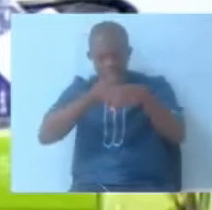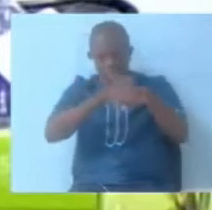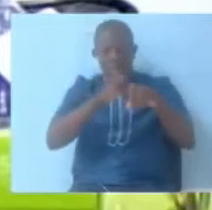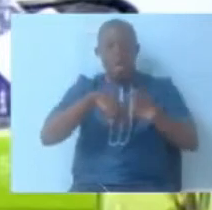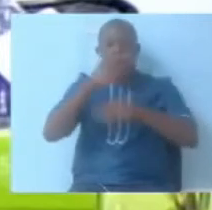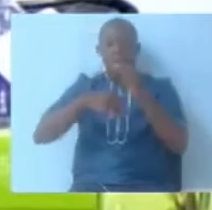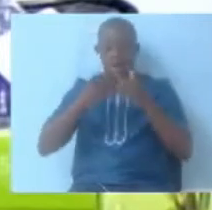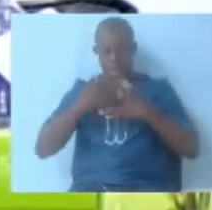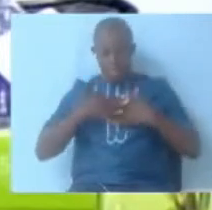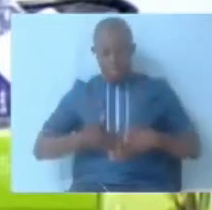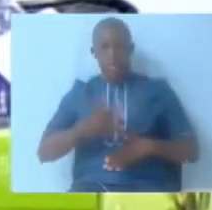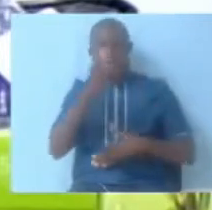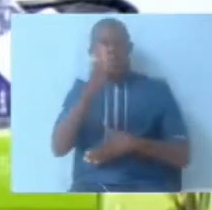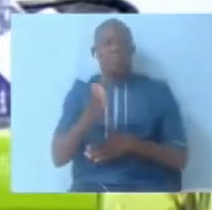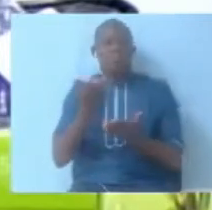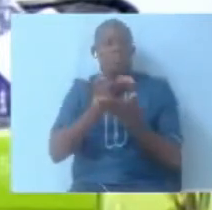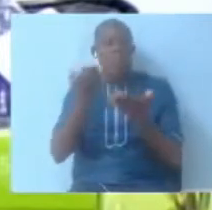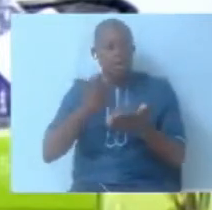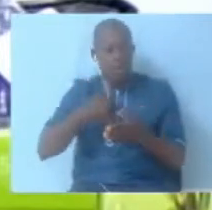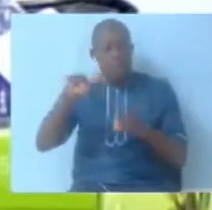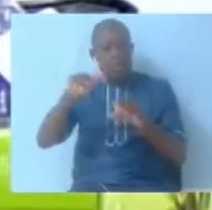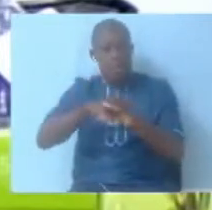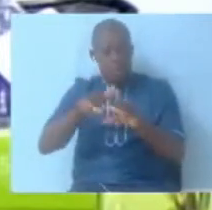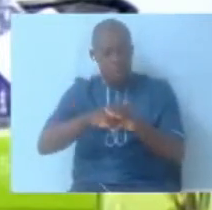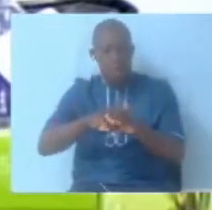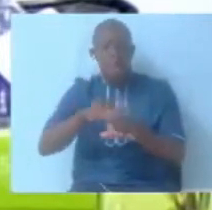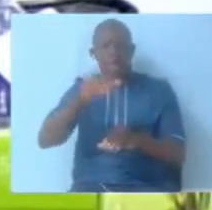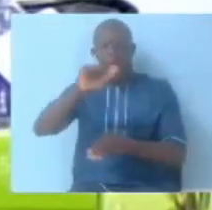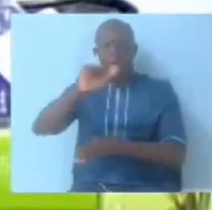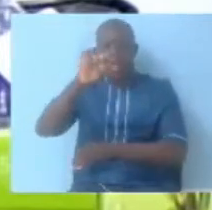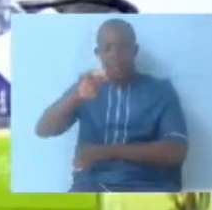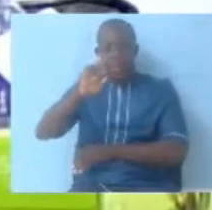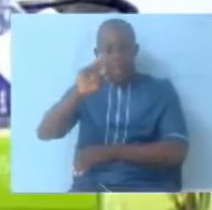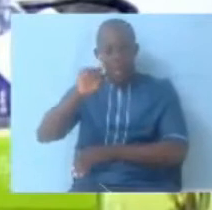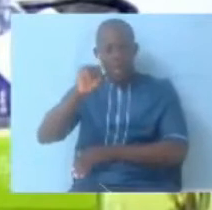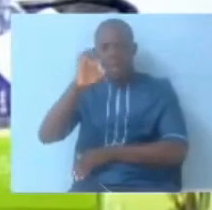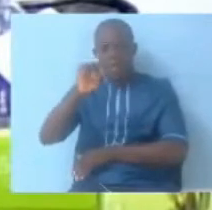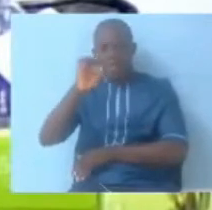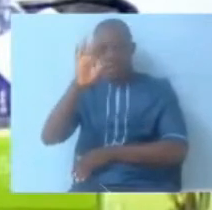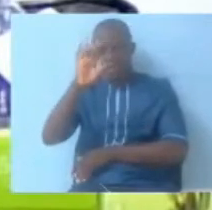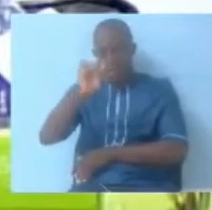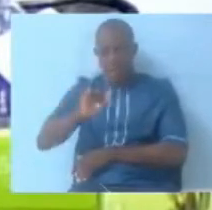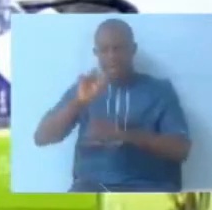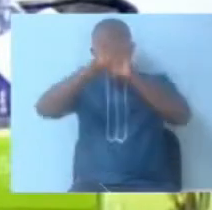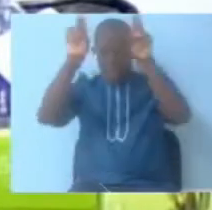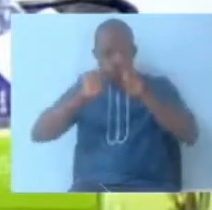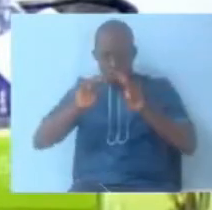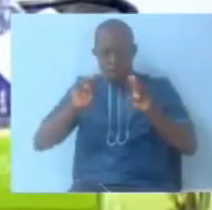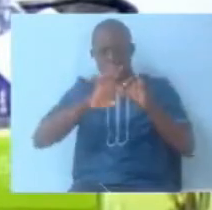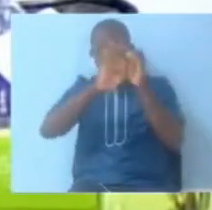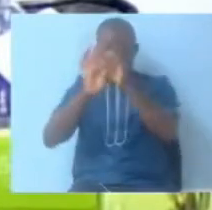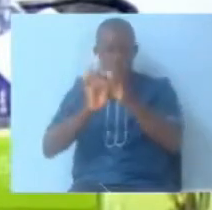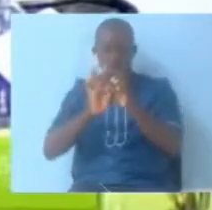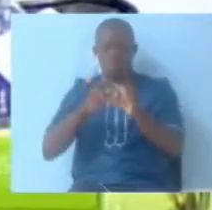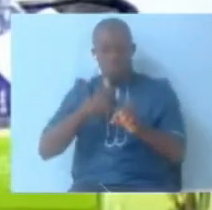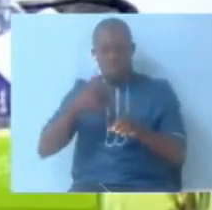International. Bituwa wiche okono nata karan londi karan fason fula soto meya lonko aben adenta hadamaya nyanta